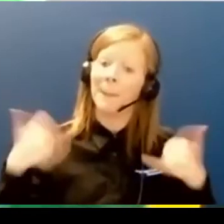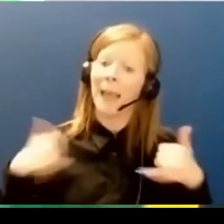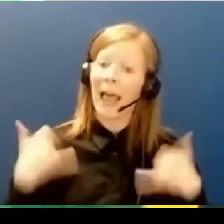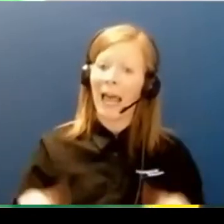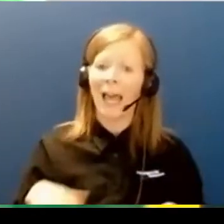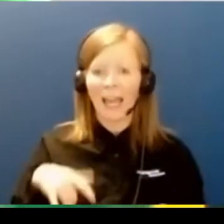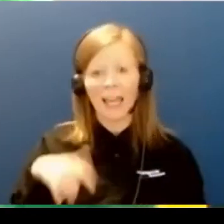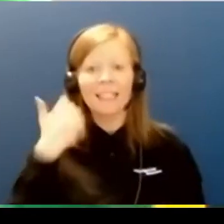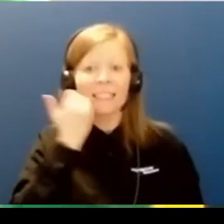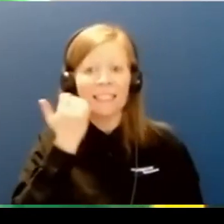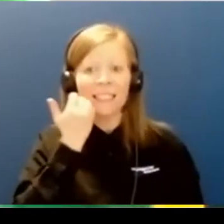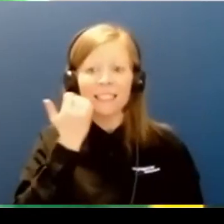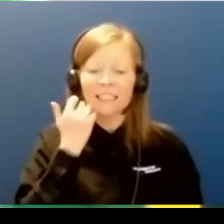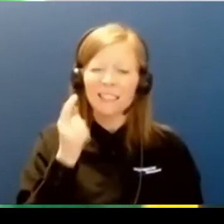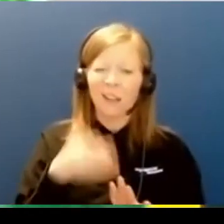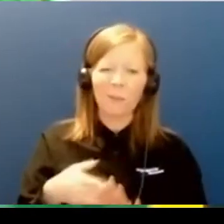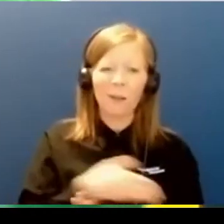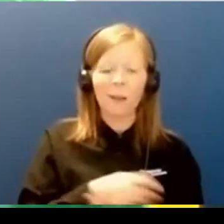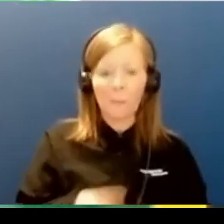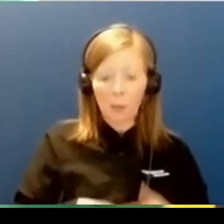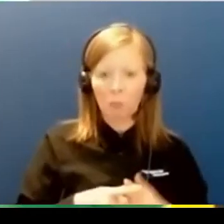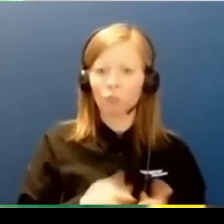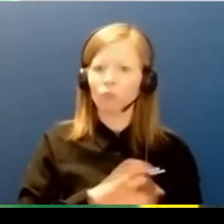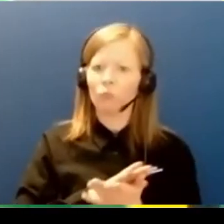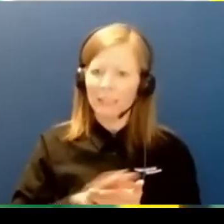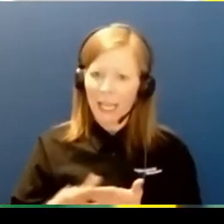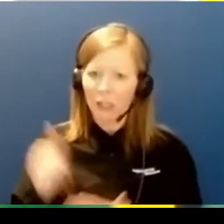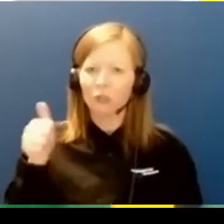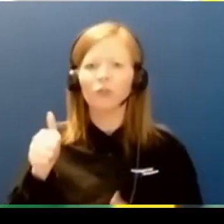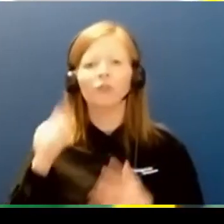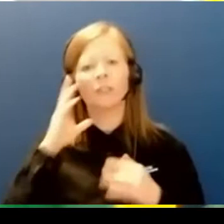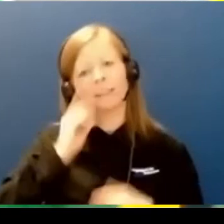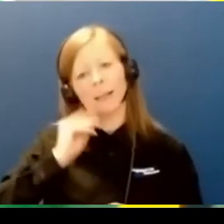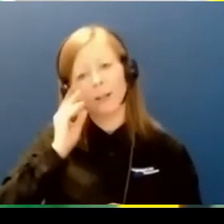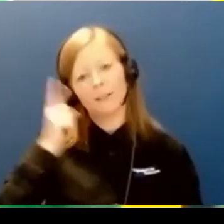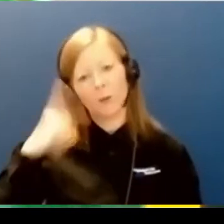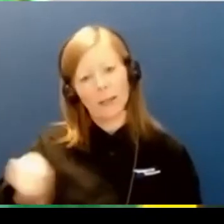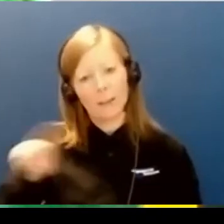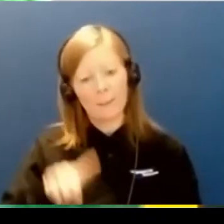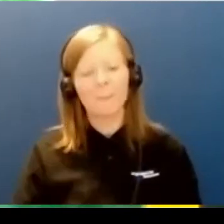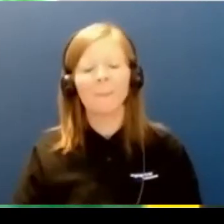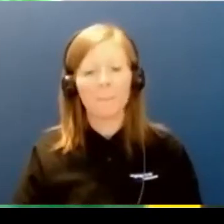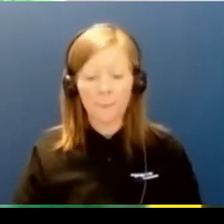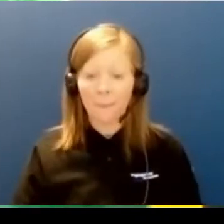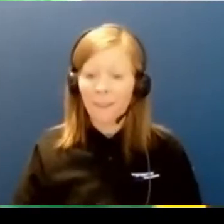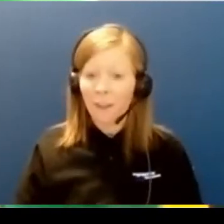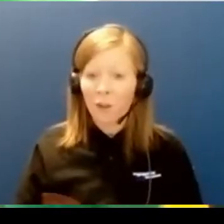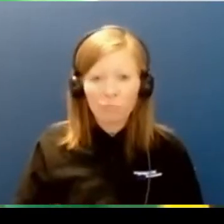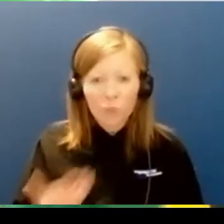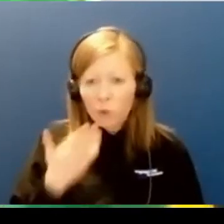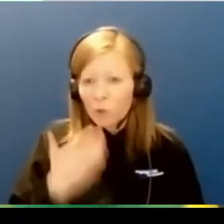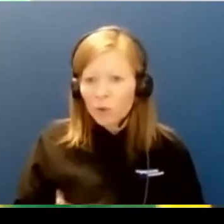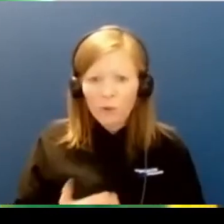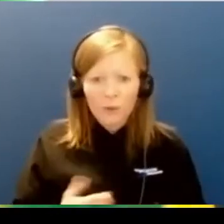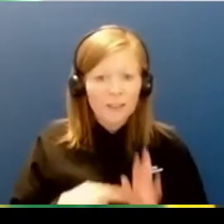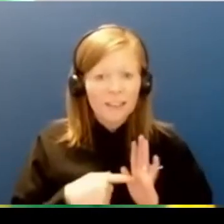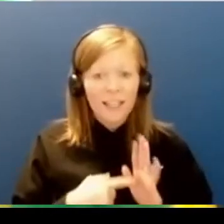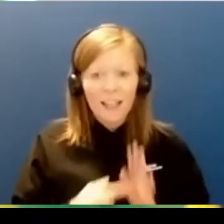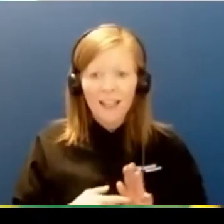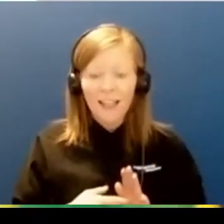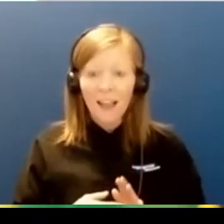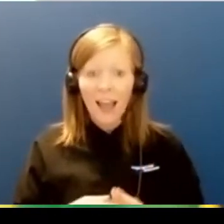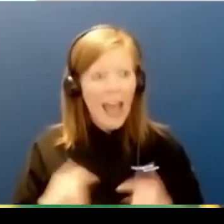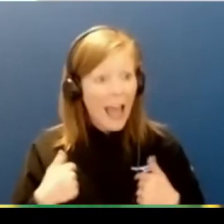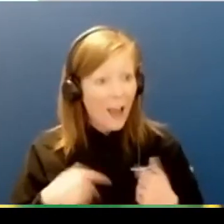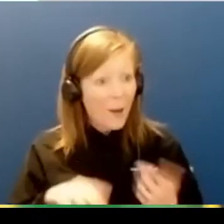really makes for a really nicer experience for them. It's always good to tell them that we're going to count their